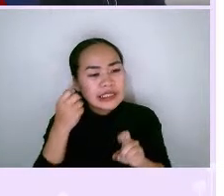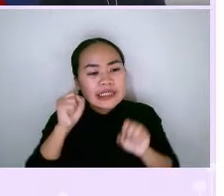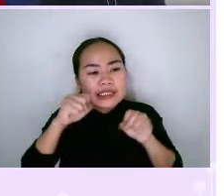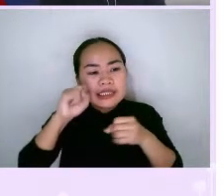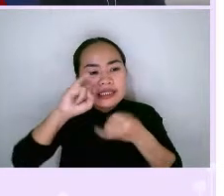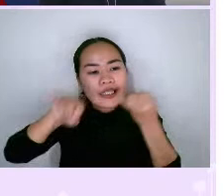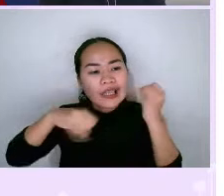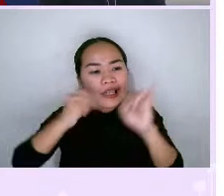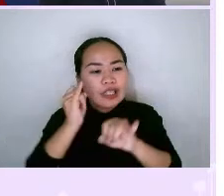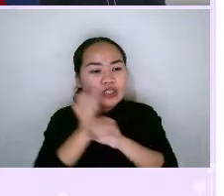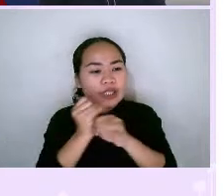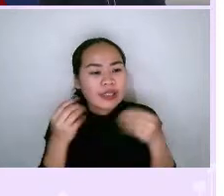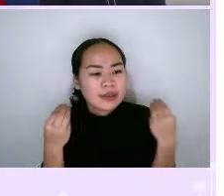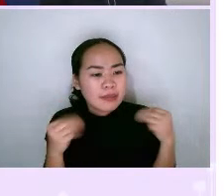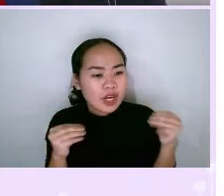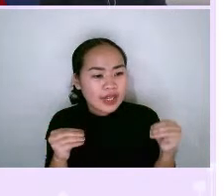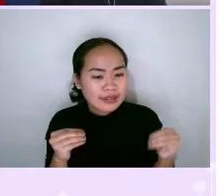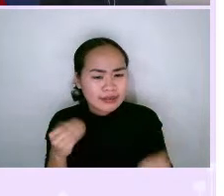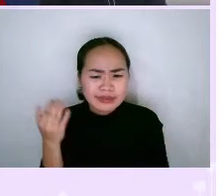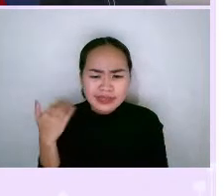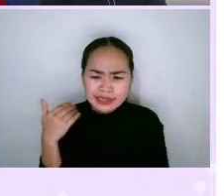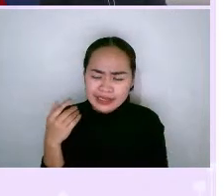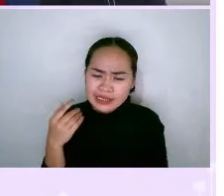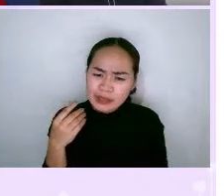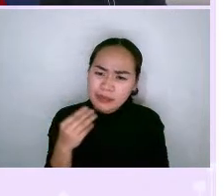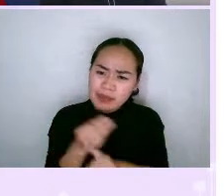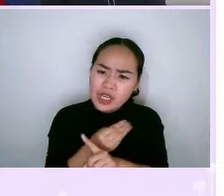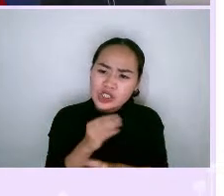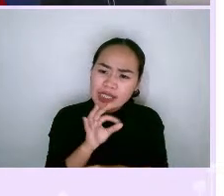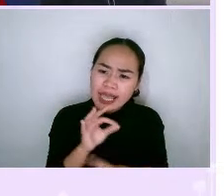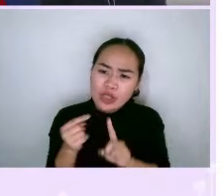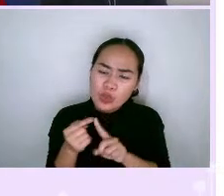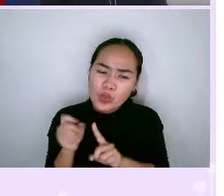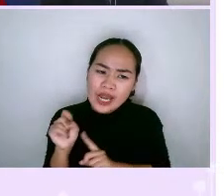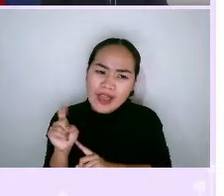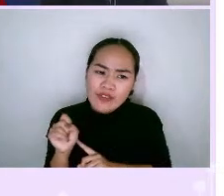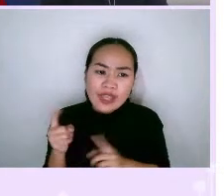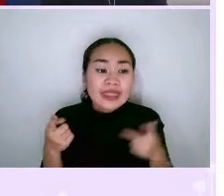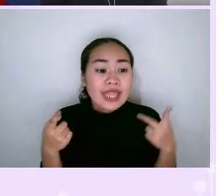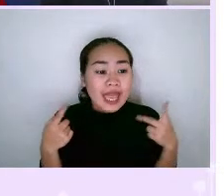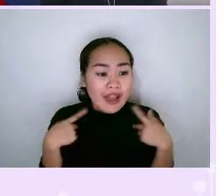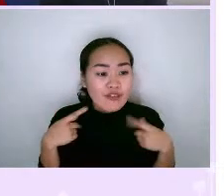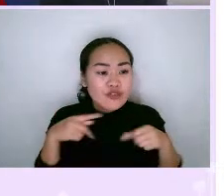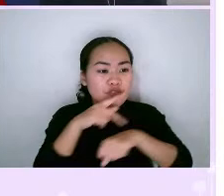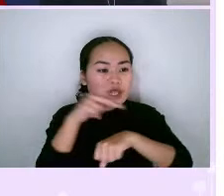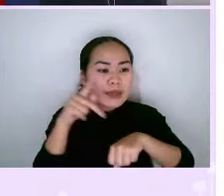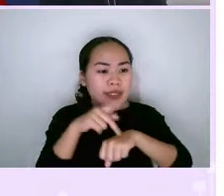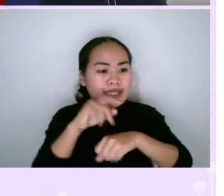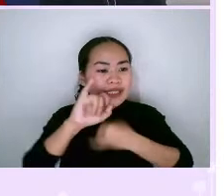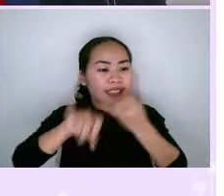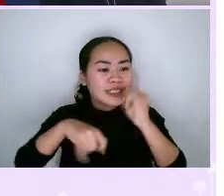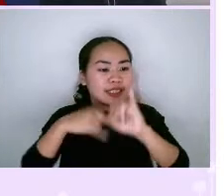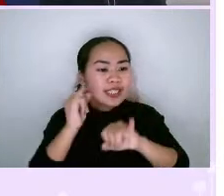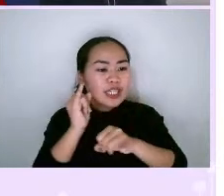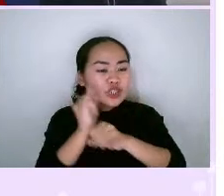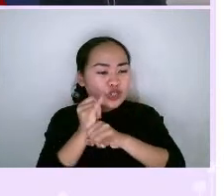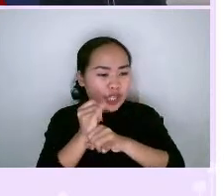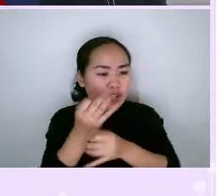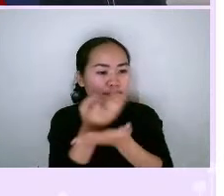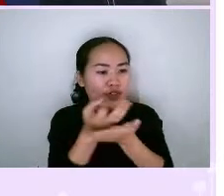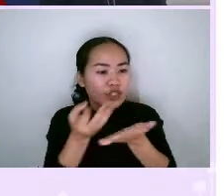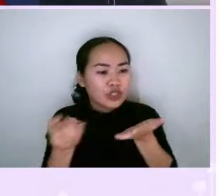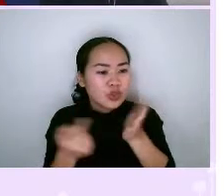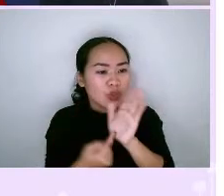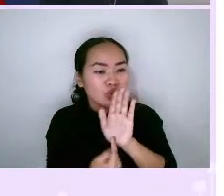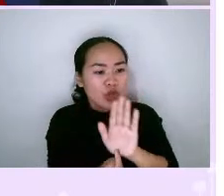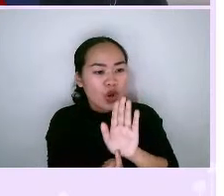recently, ito po ay nakaraang linggo, March 9 to 11, we just held the Philippine International Furniture Show at